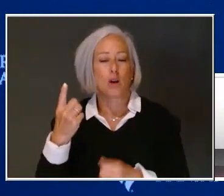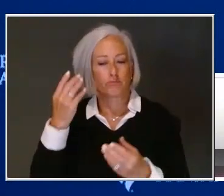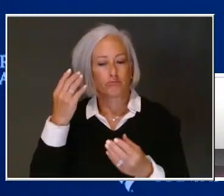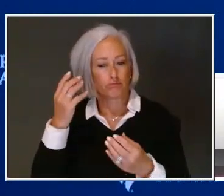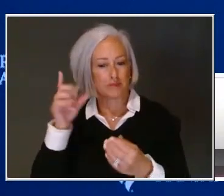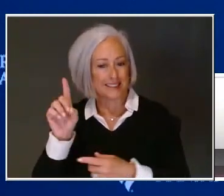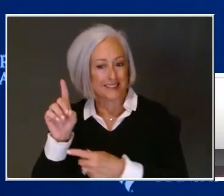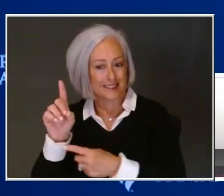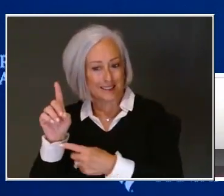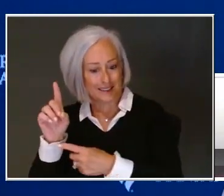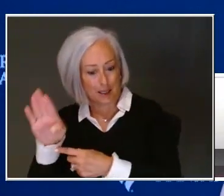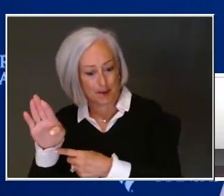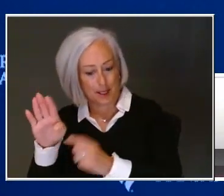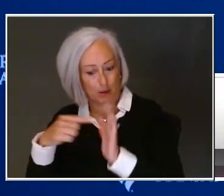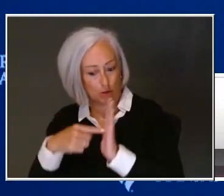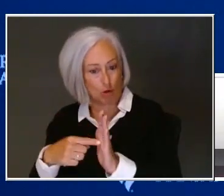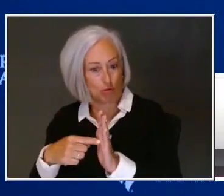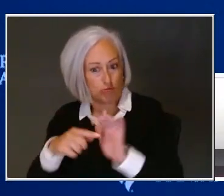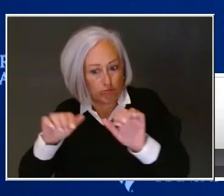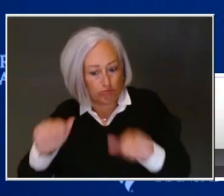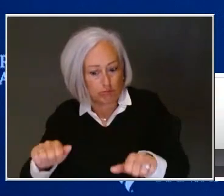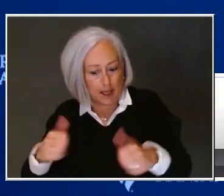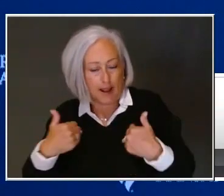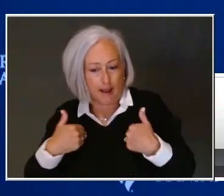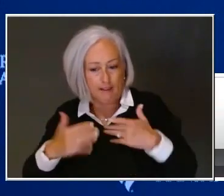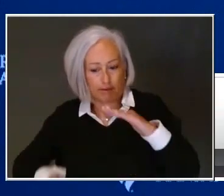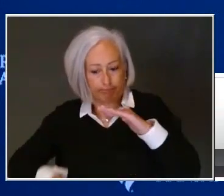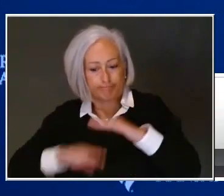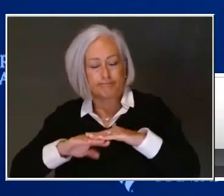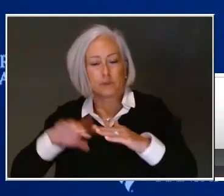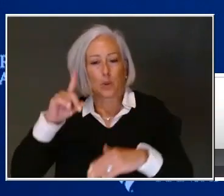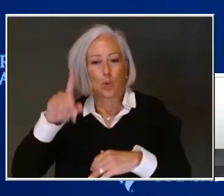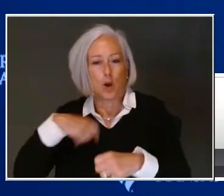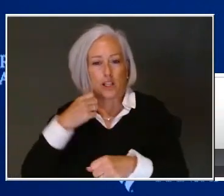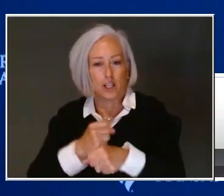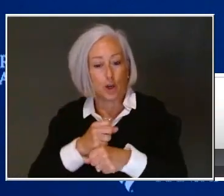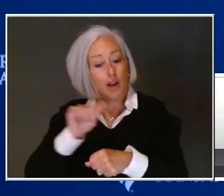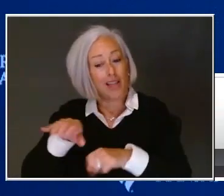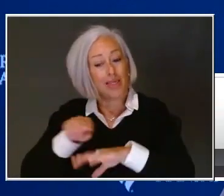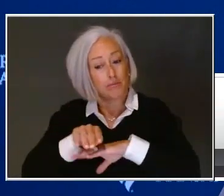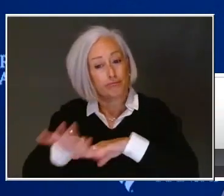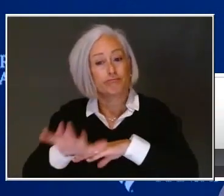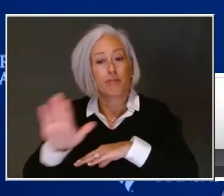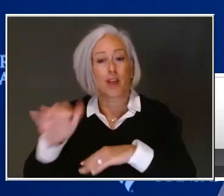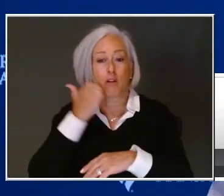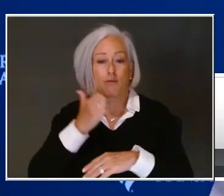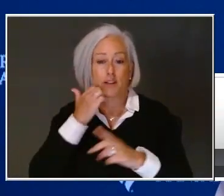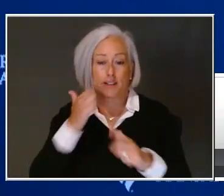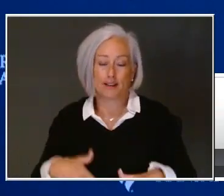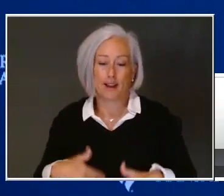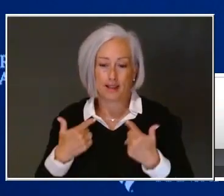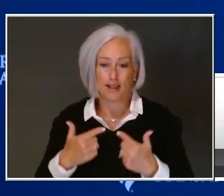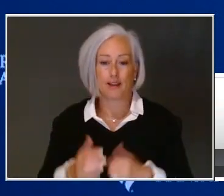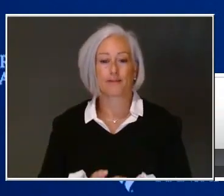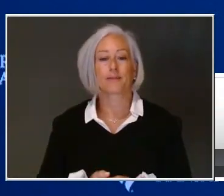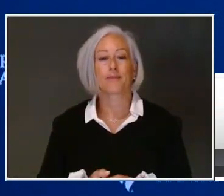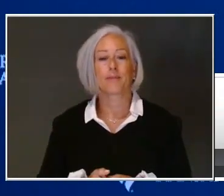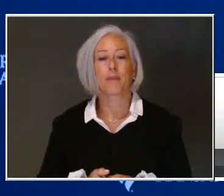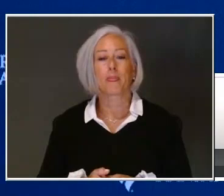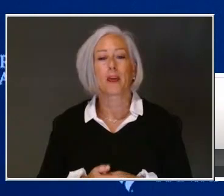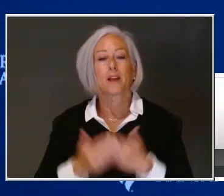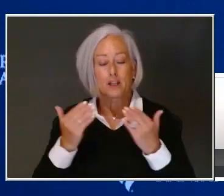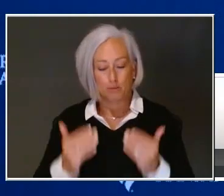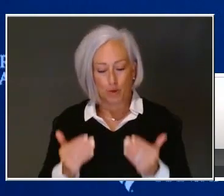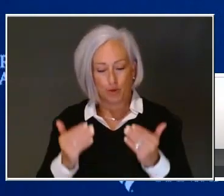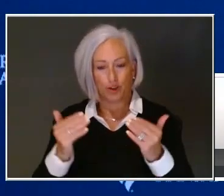up to a year, and it does affect people's quality of life and their daily life. And so moving forward, long COVID will continue to be an